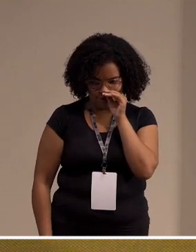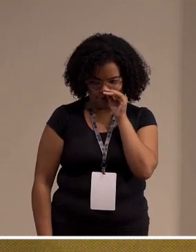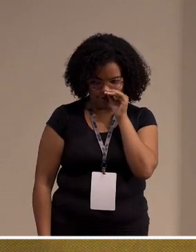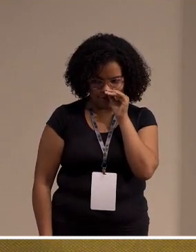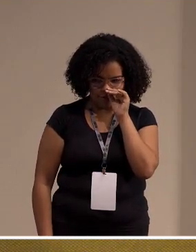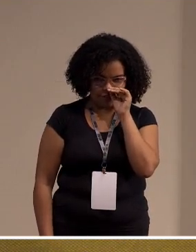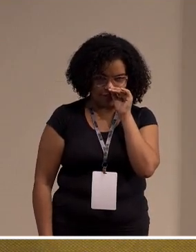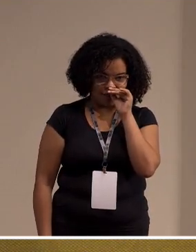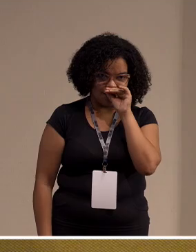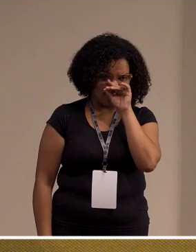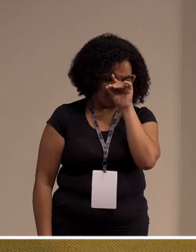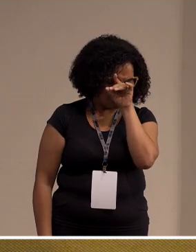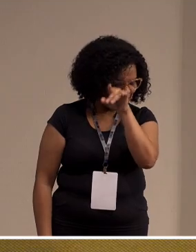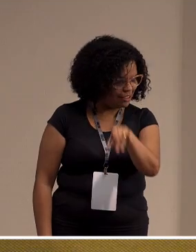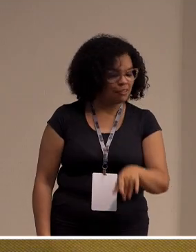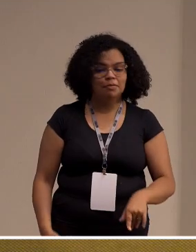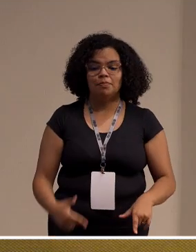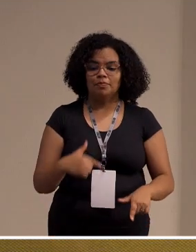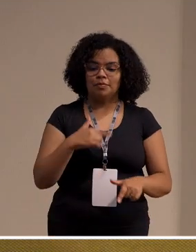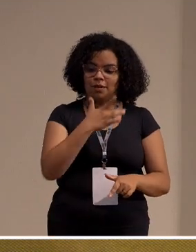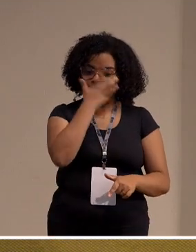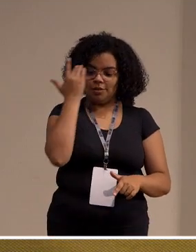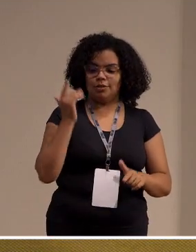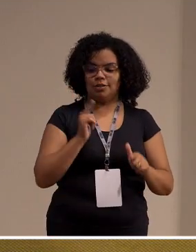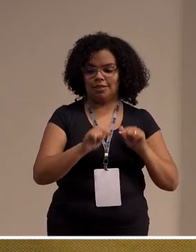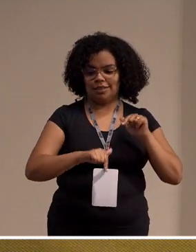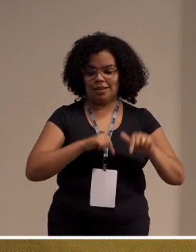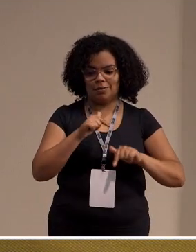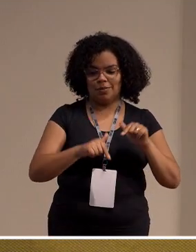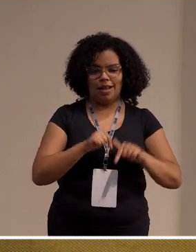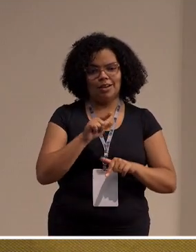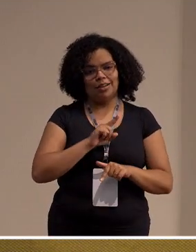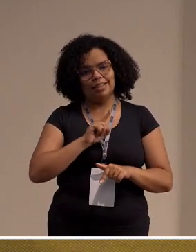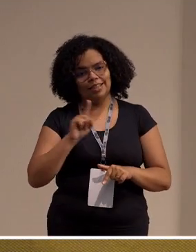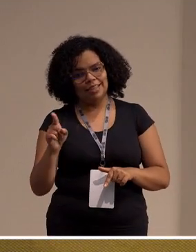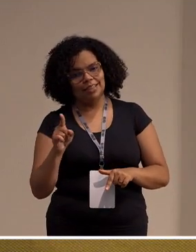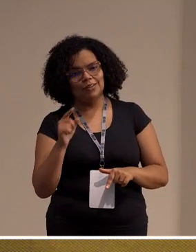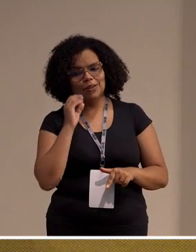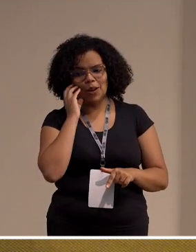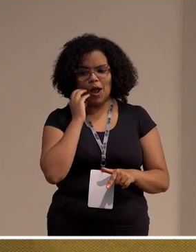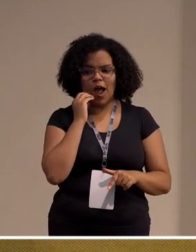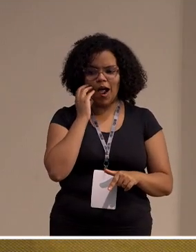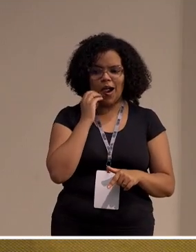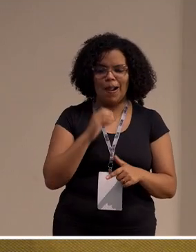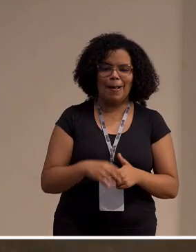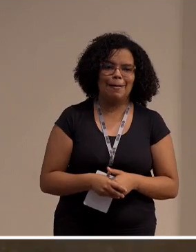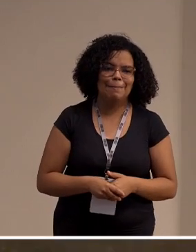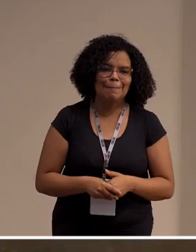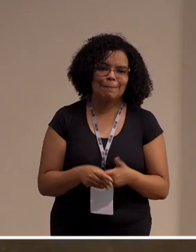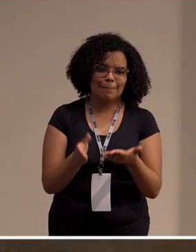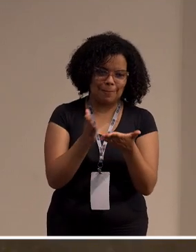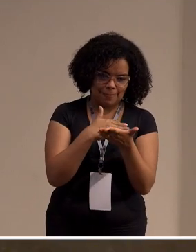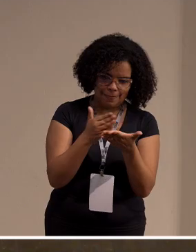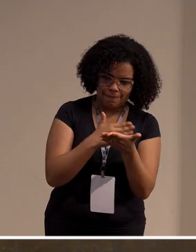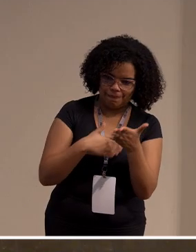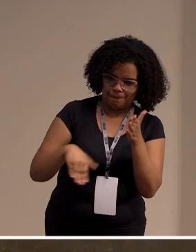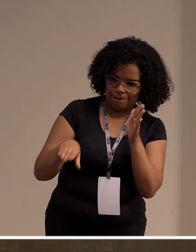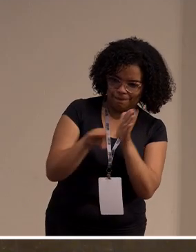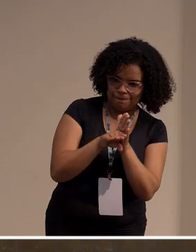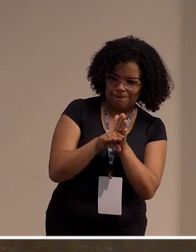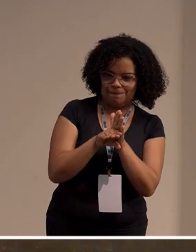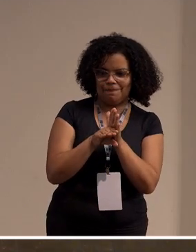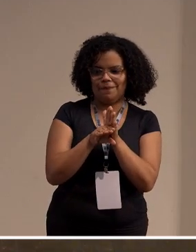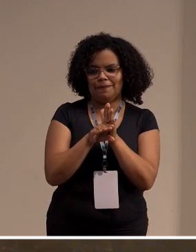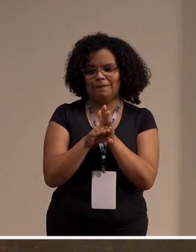will identify these manuscripts as something worth publishing. In recent years, black